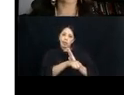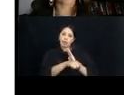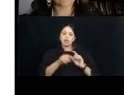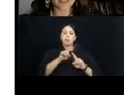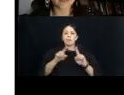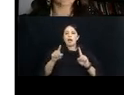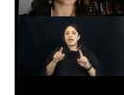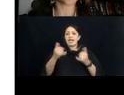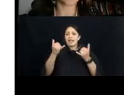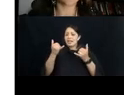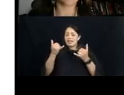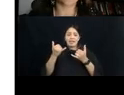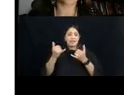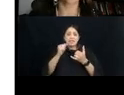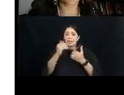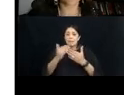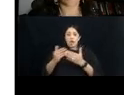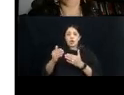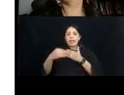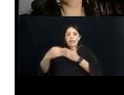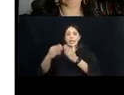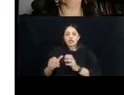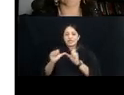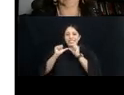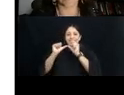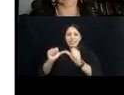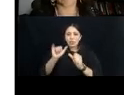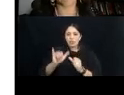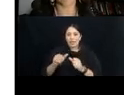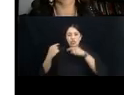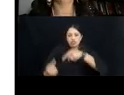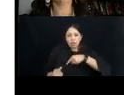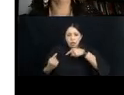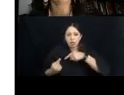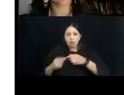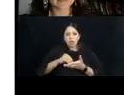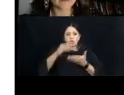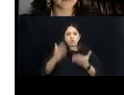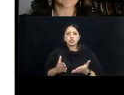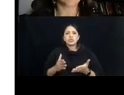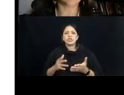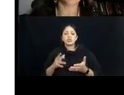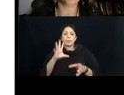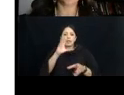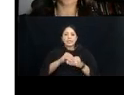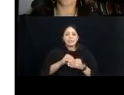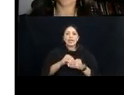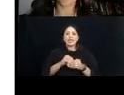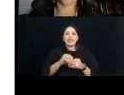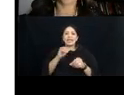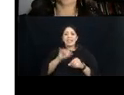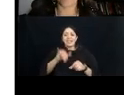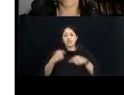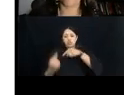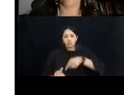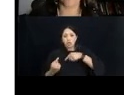leaders continued that struggle, and students are watching these things happen, and students are participating in this struggle. And